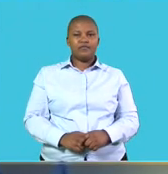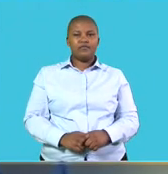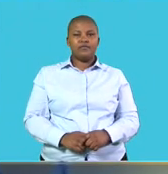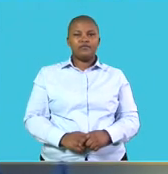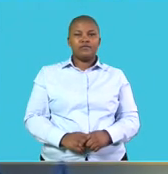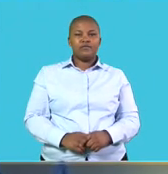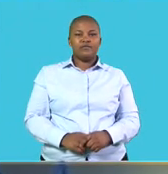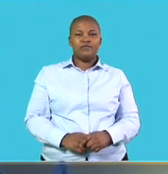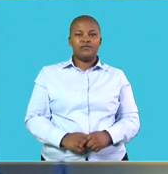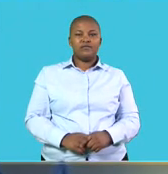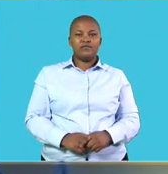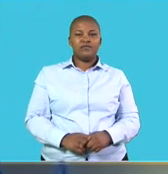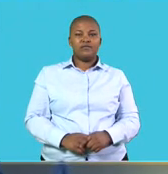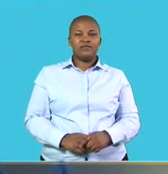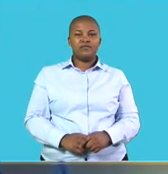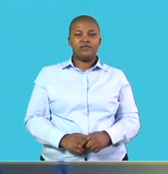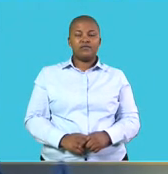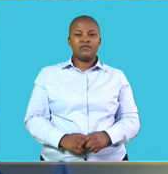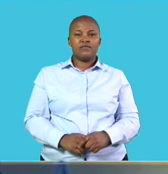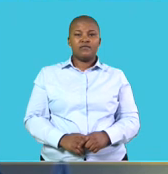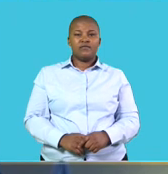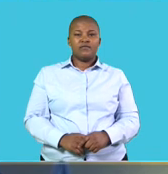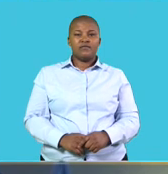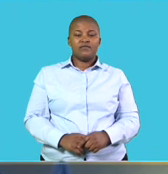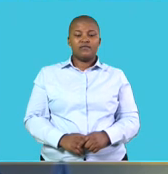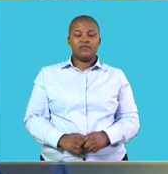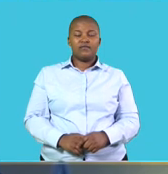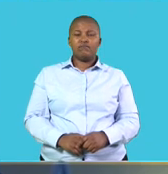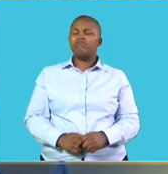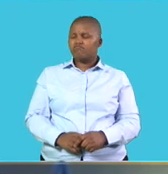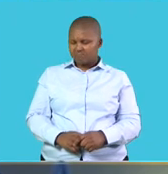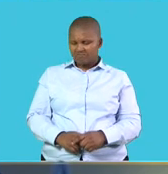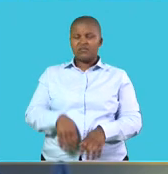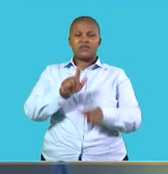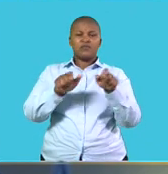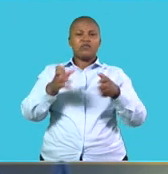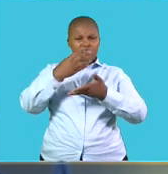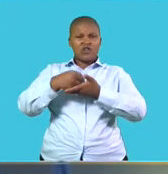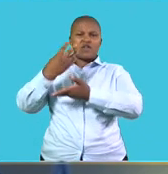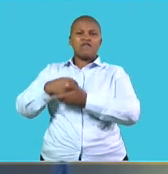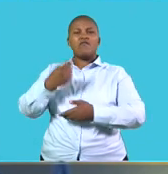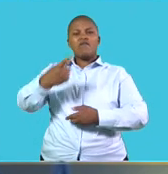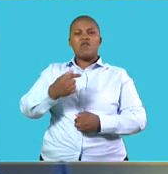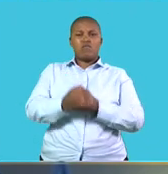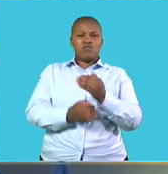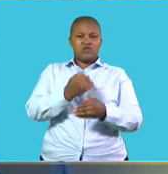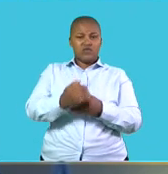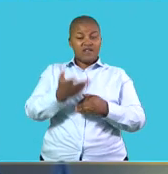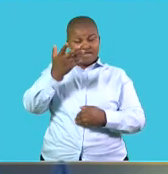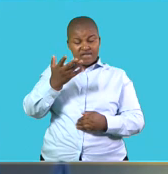comrades reasserted through just participating in the process, reasserted